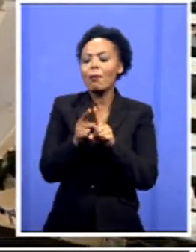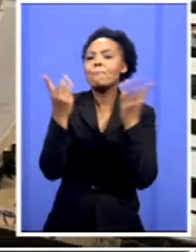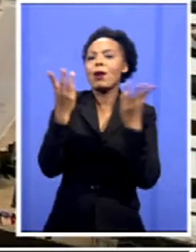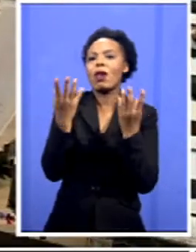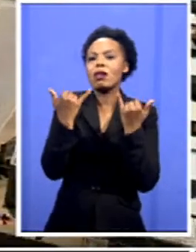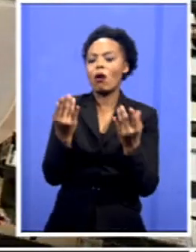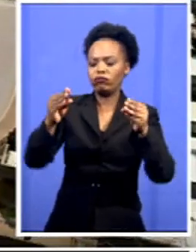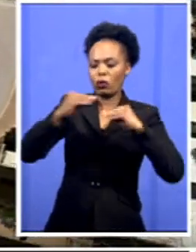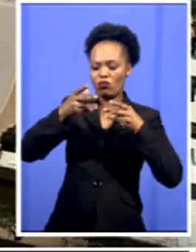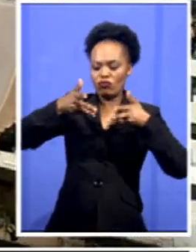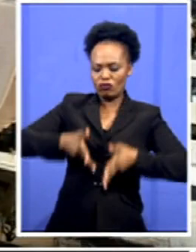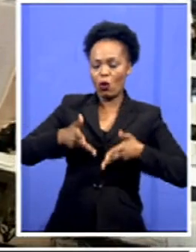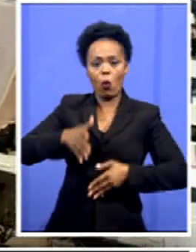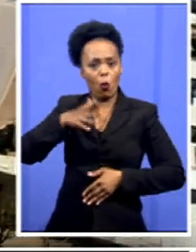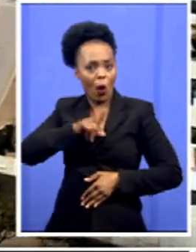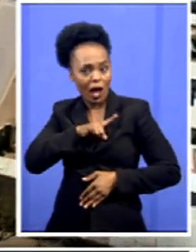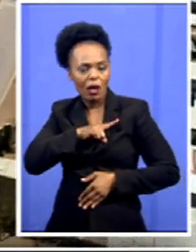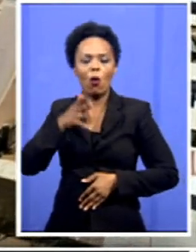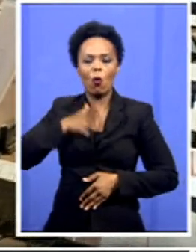into Midva seeking a better future.